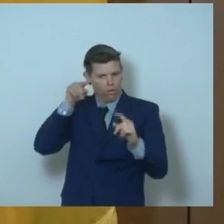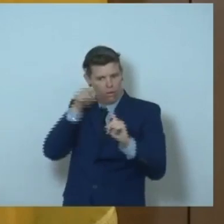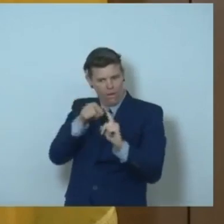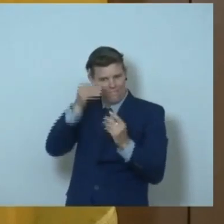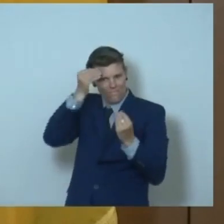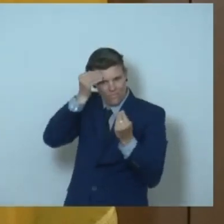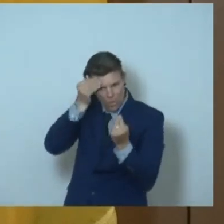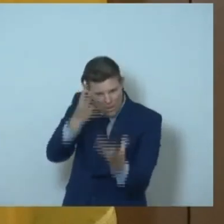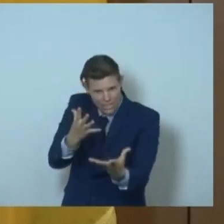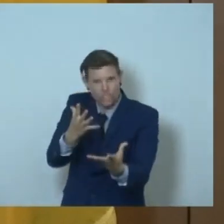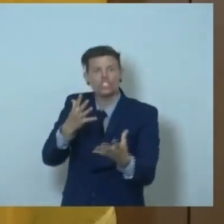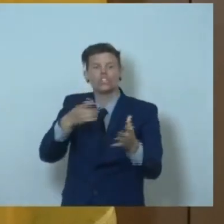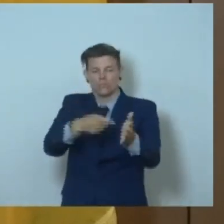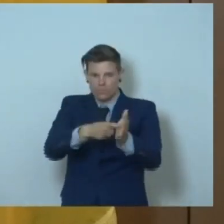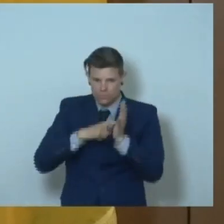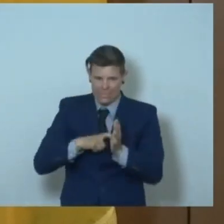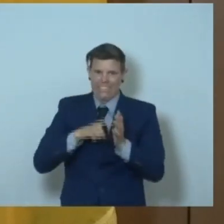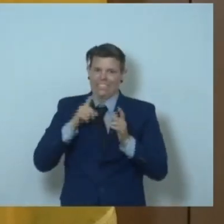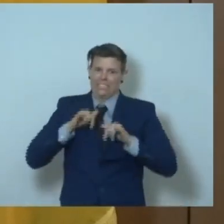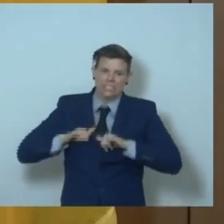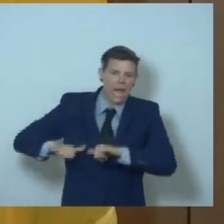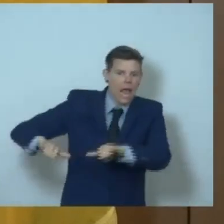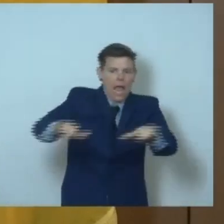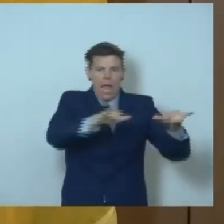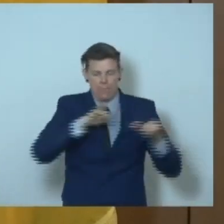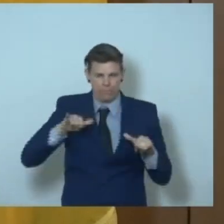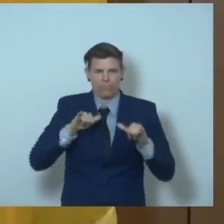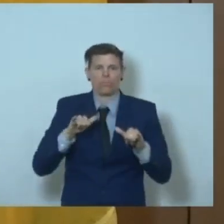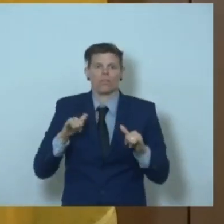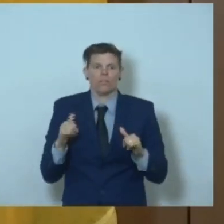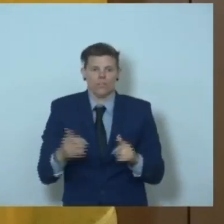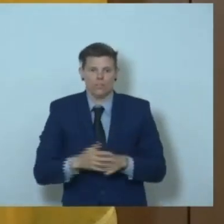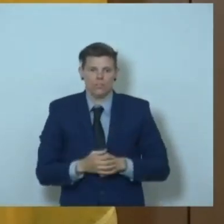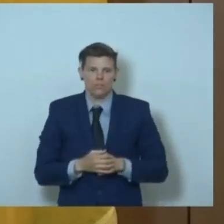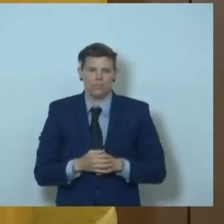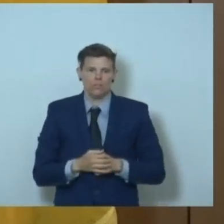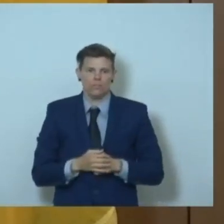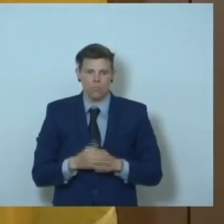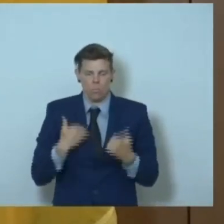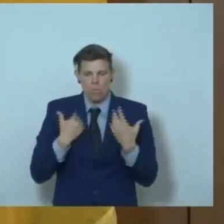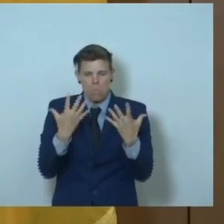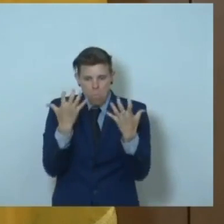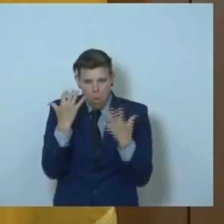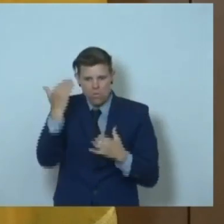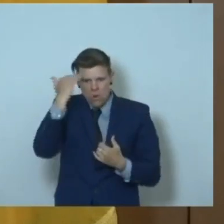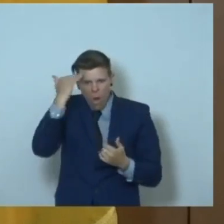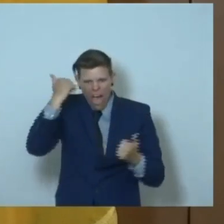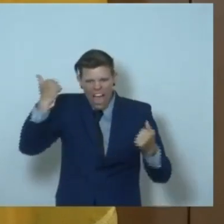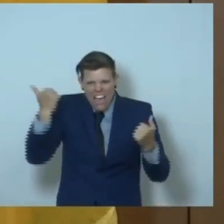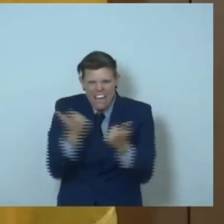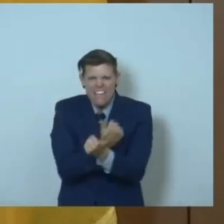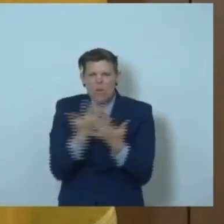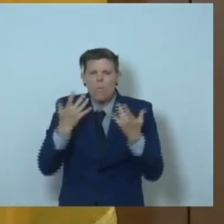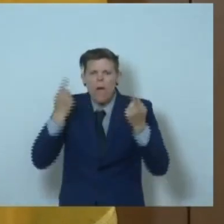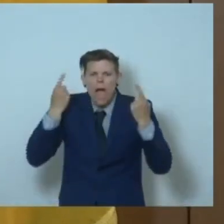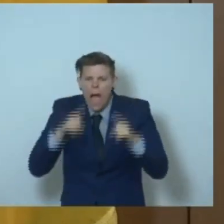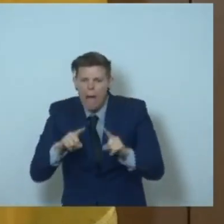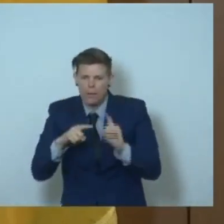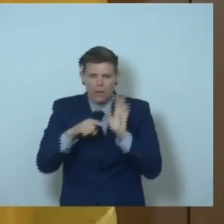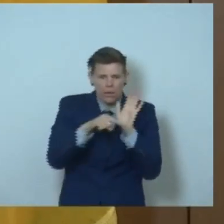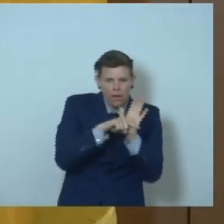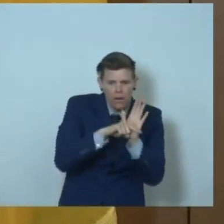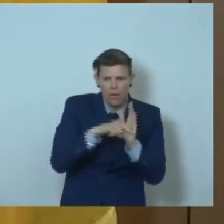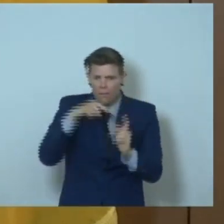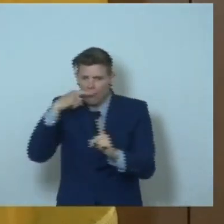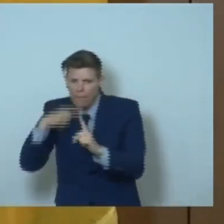requires standardized reporting, so we know everything. I want to know how many tests, not just the positive. We want to know the negatives. We want to